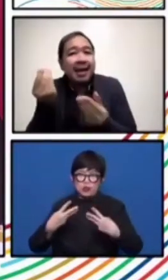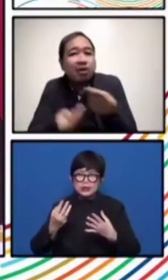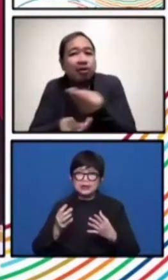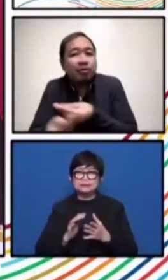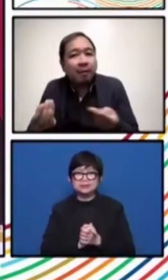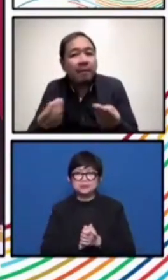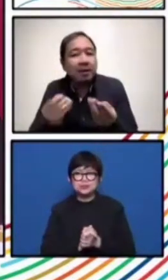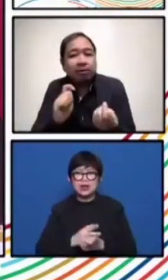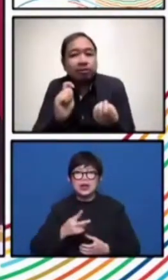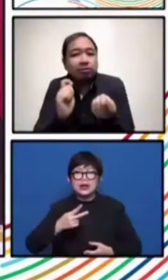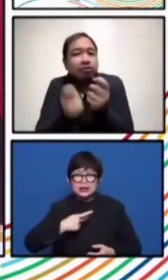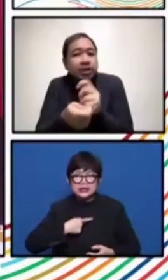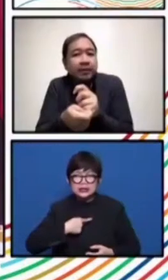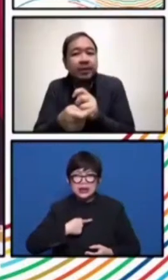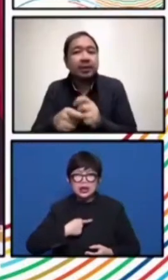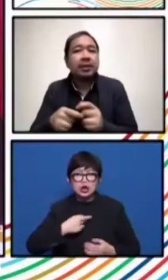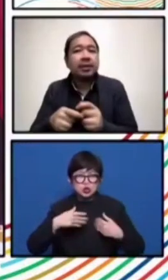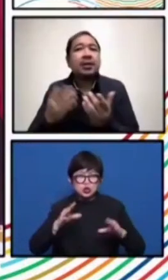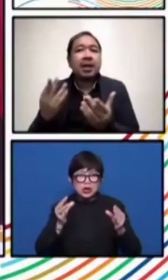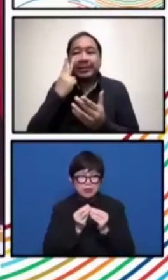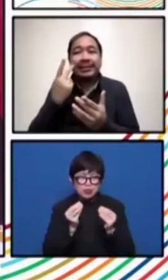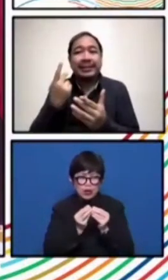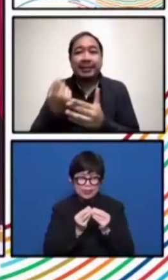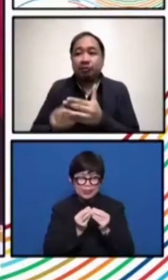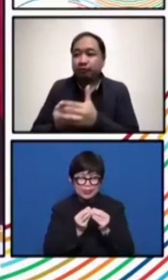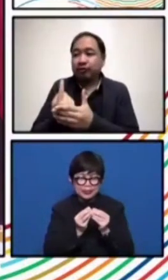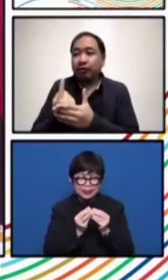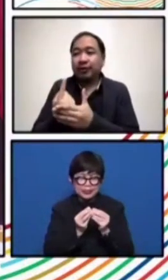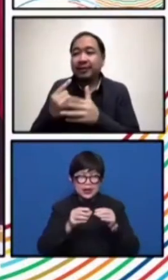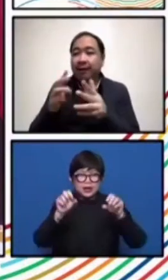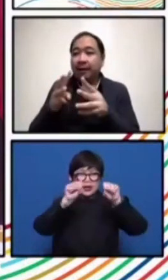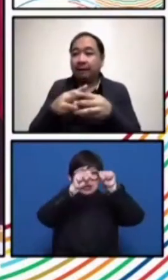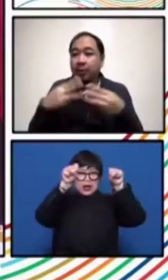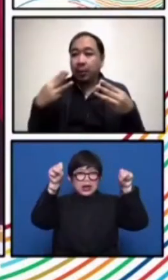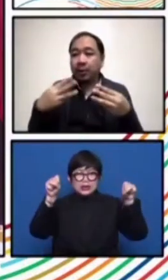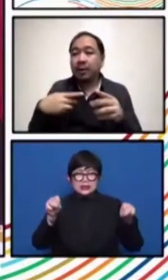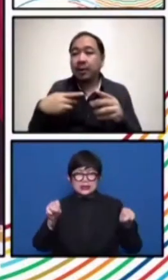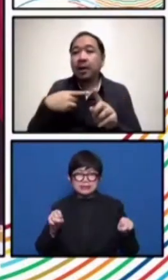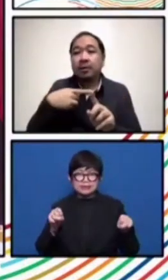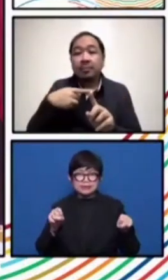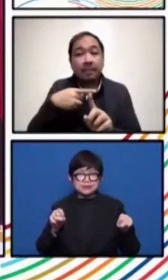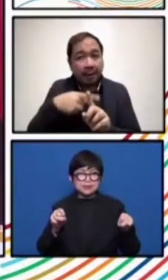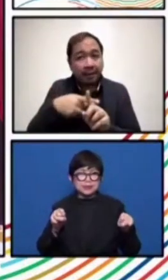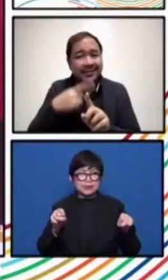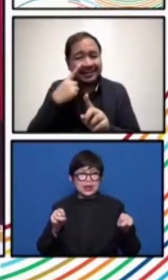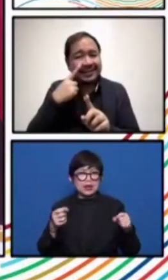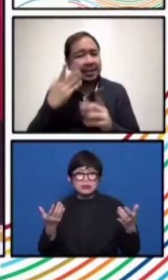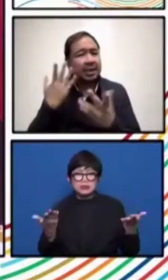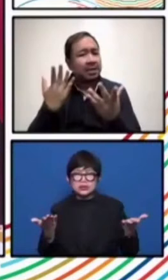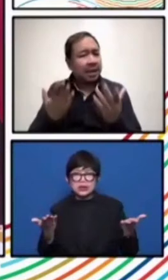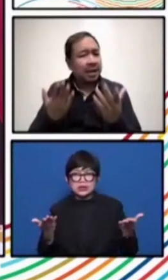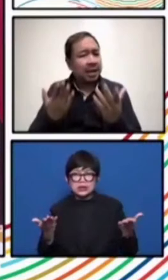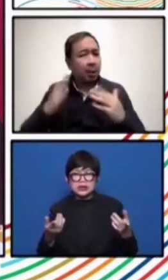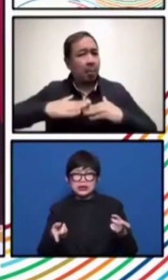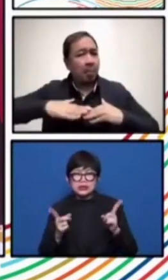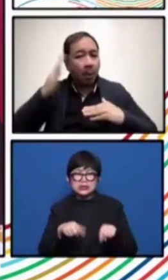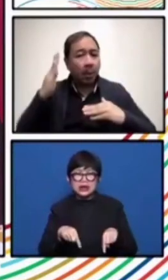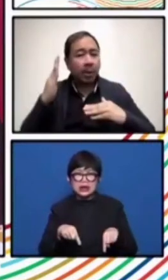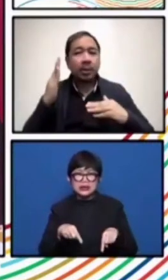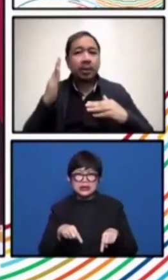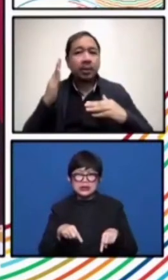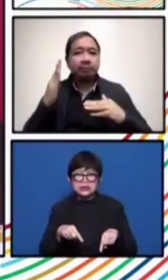made our results framework and our m e framework much more targeted